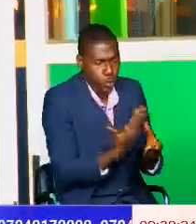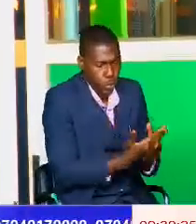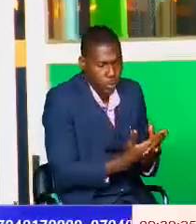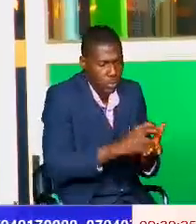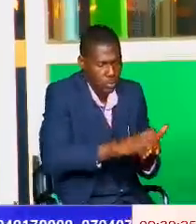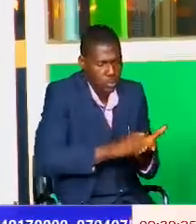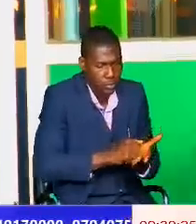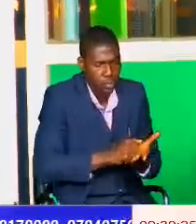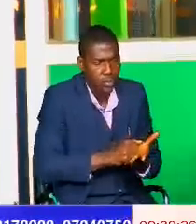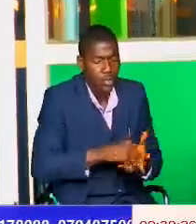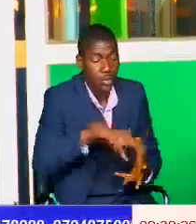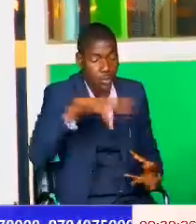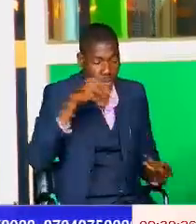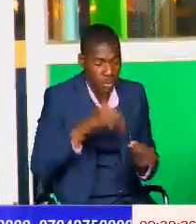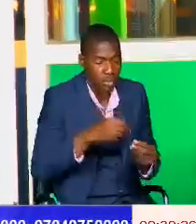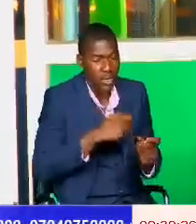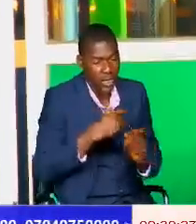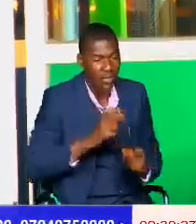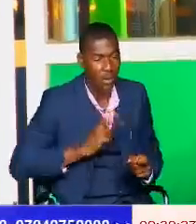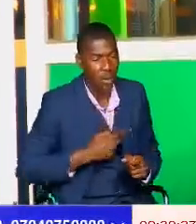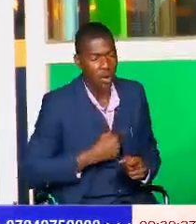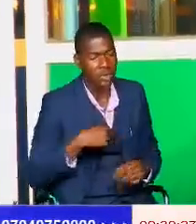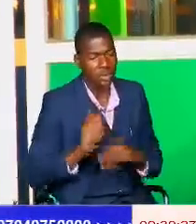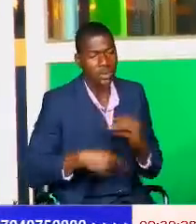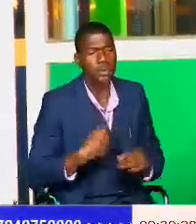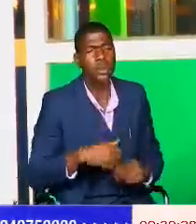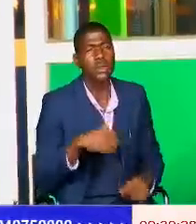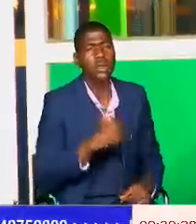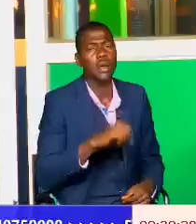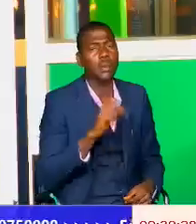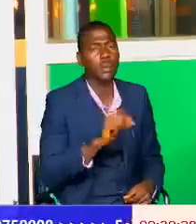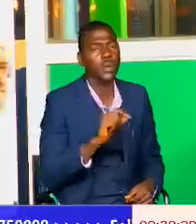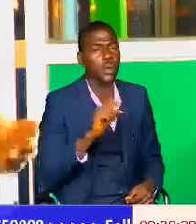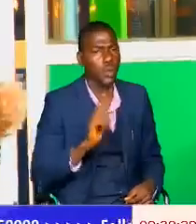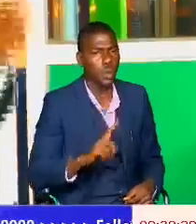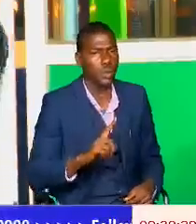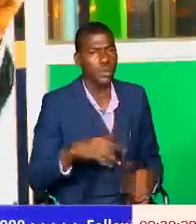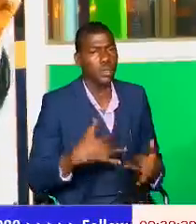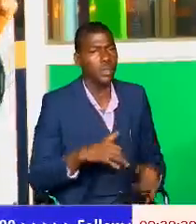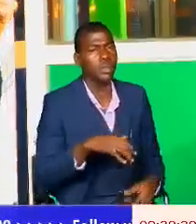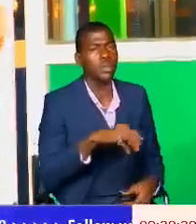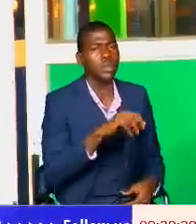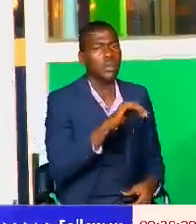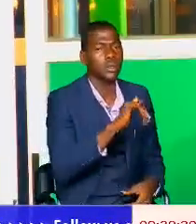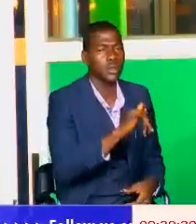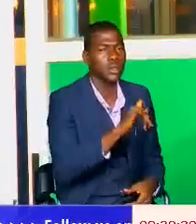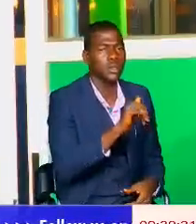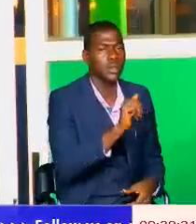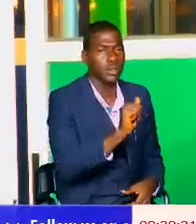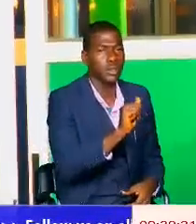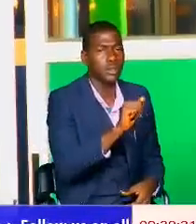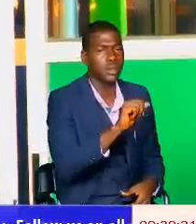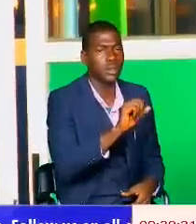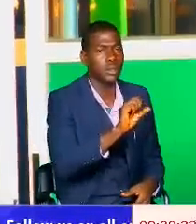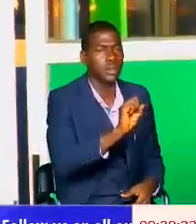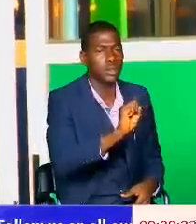10.1 million because they are taking 10% of that value. Mm-hmm. Hashim himself contributed.